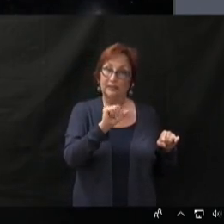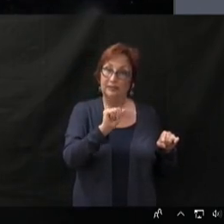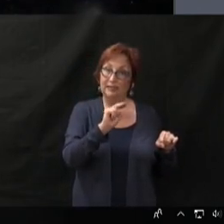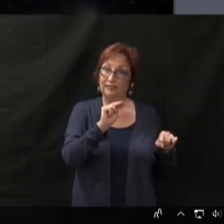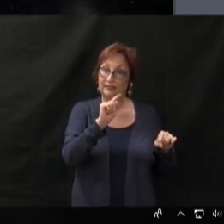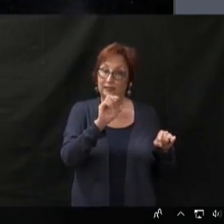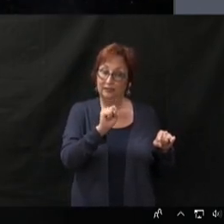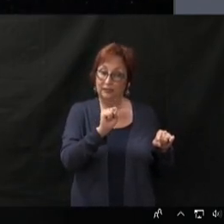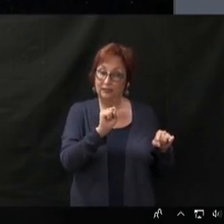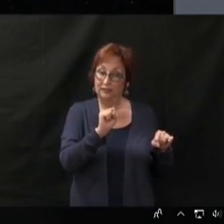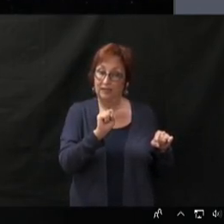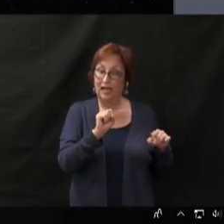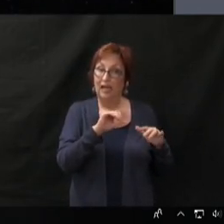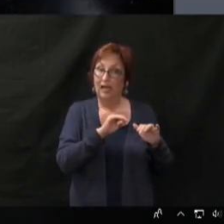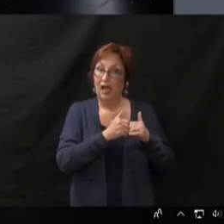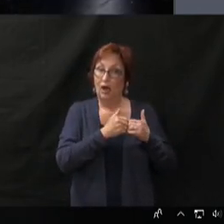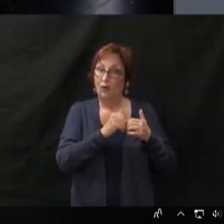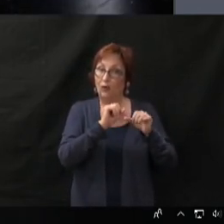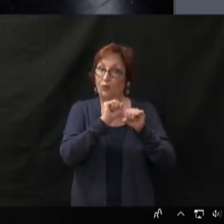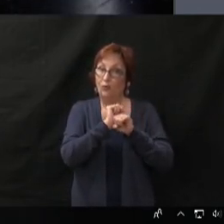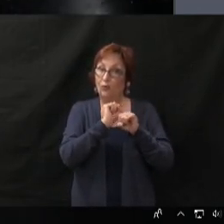works is,